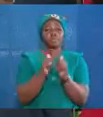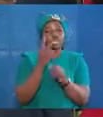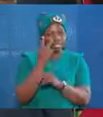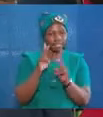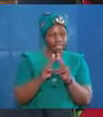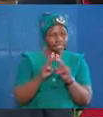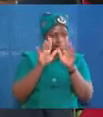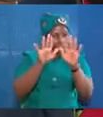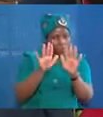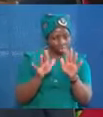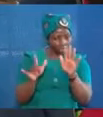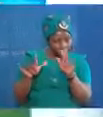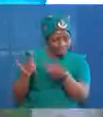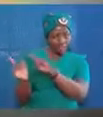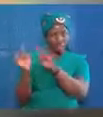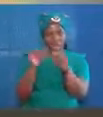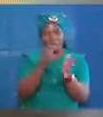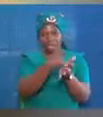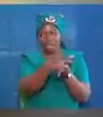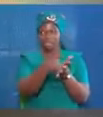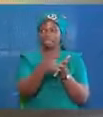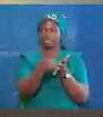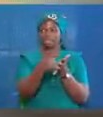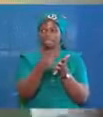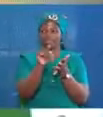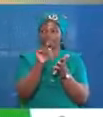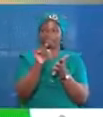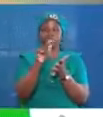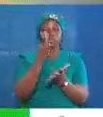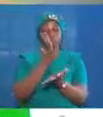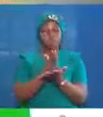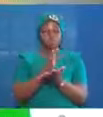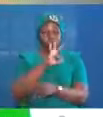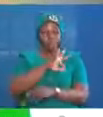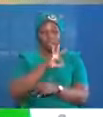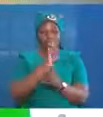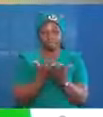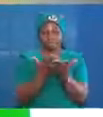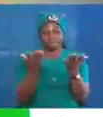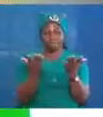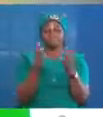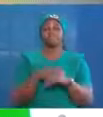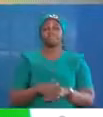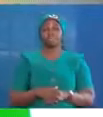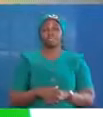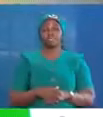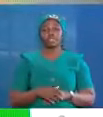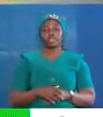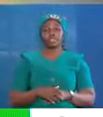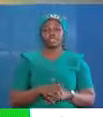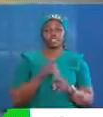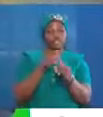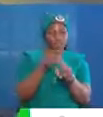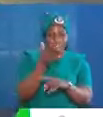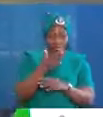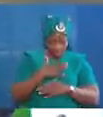wa kwanza kusaini hii dokumenti yetu ambaye ni ya manufaa kwa hawa. From there, Your Excellency,